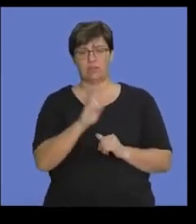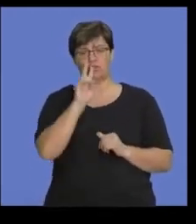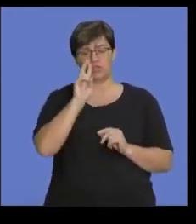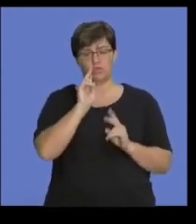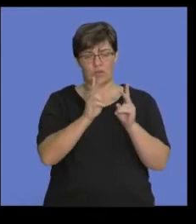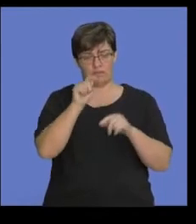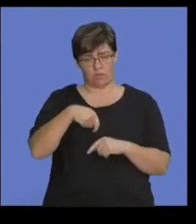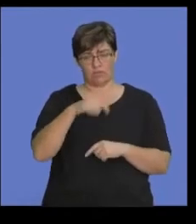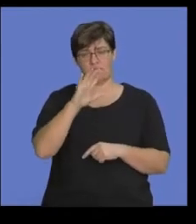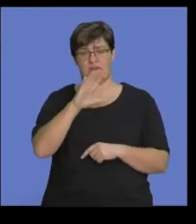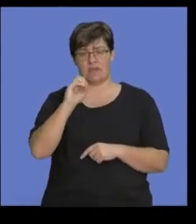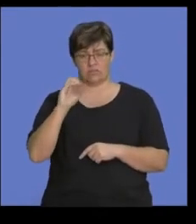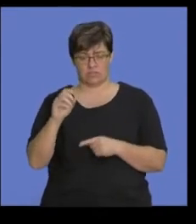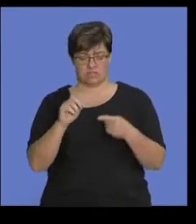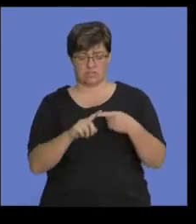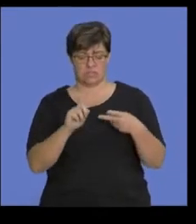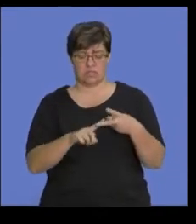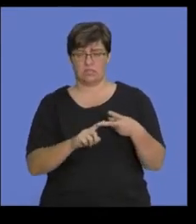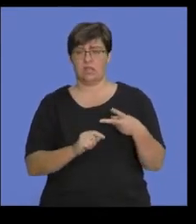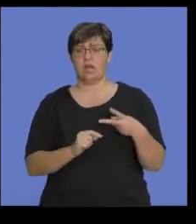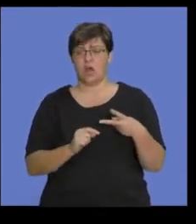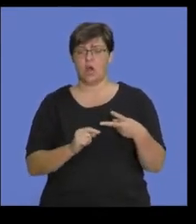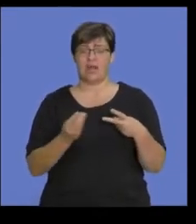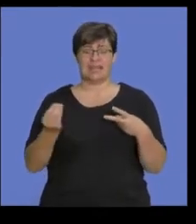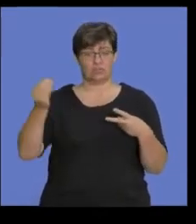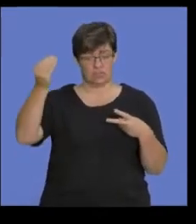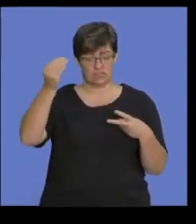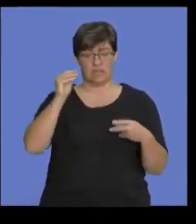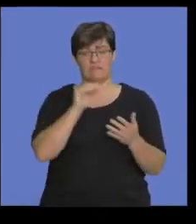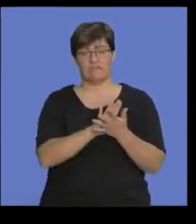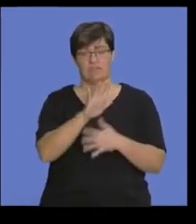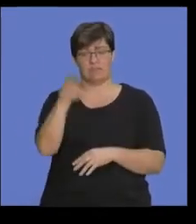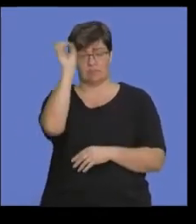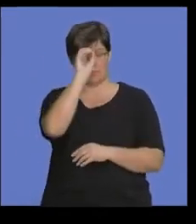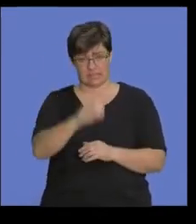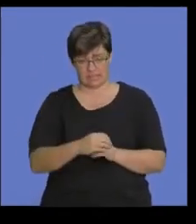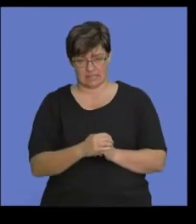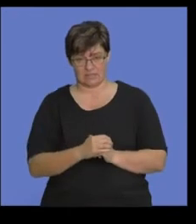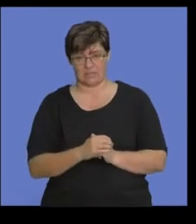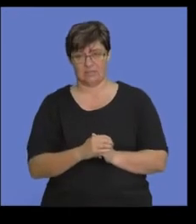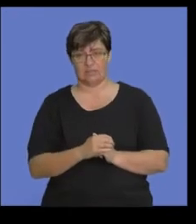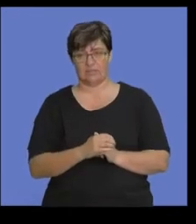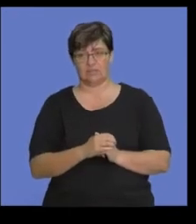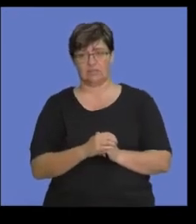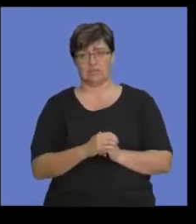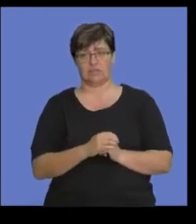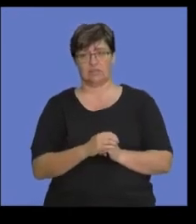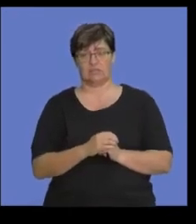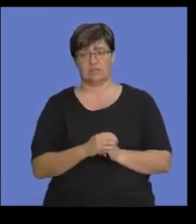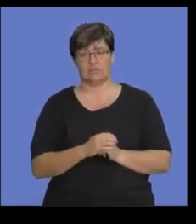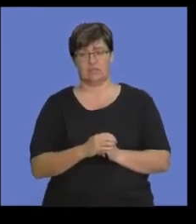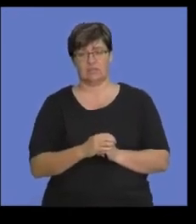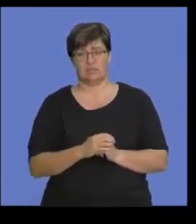12,500. Our interest, let me just go back, it's 15%. So this is 15%